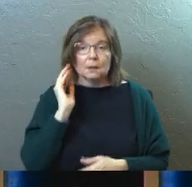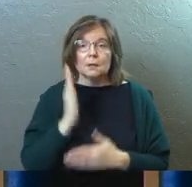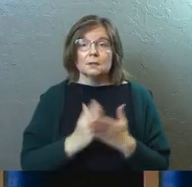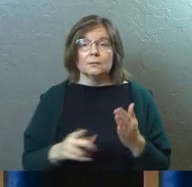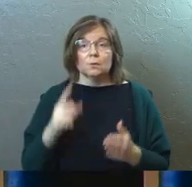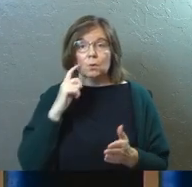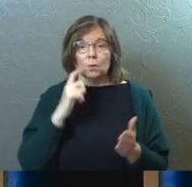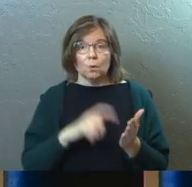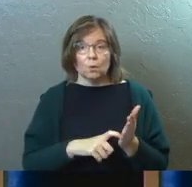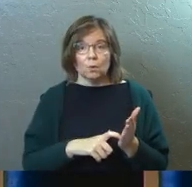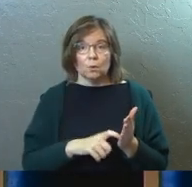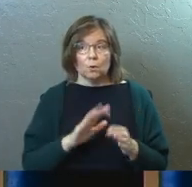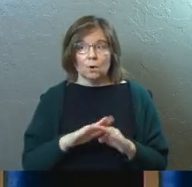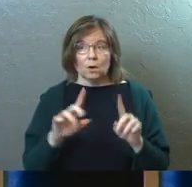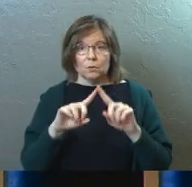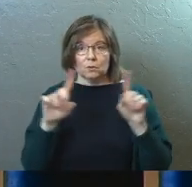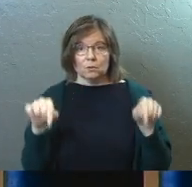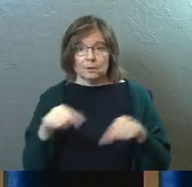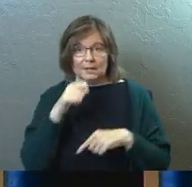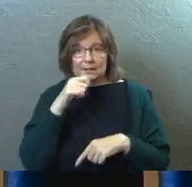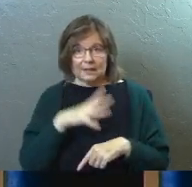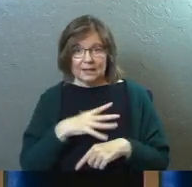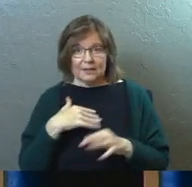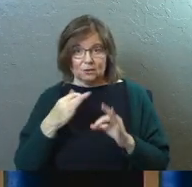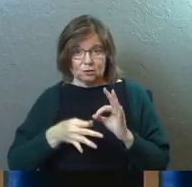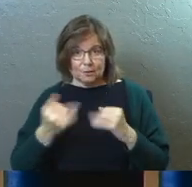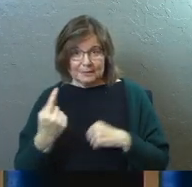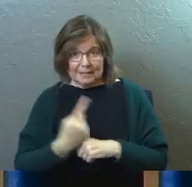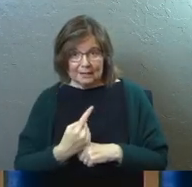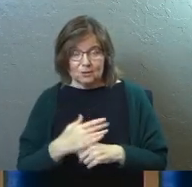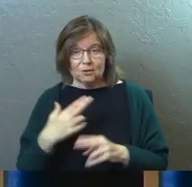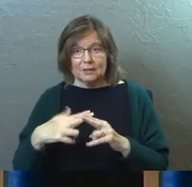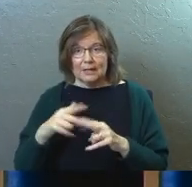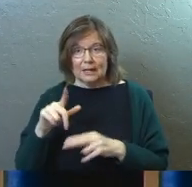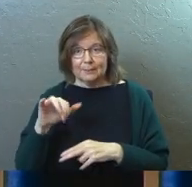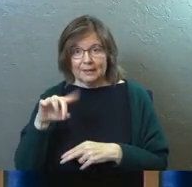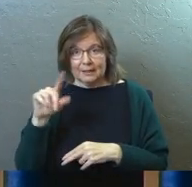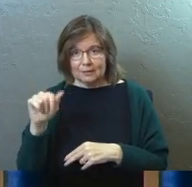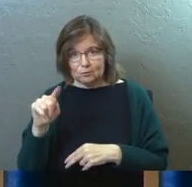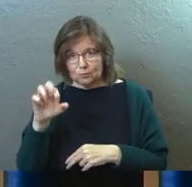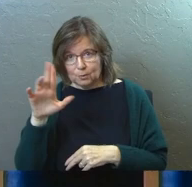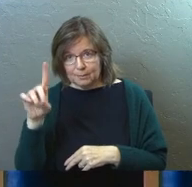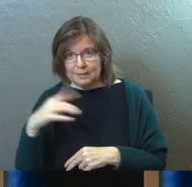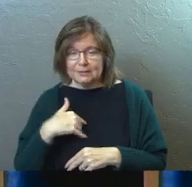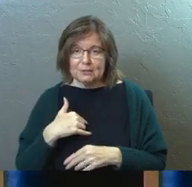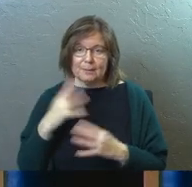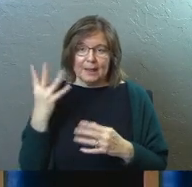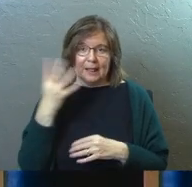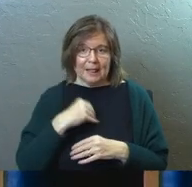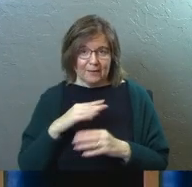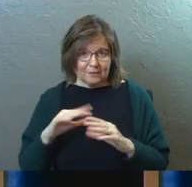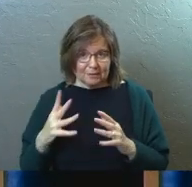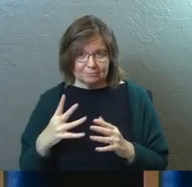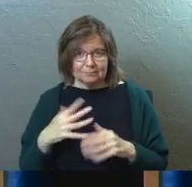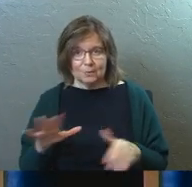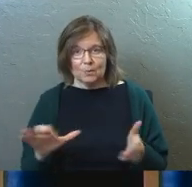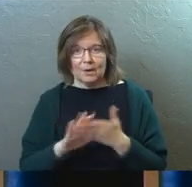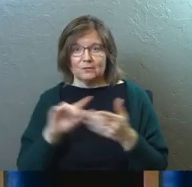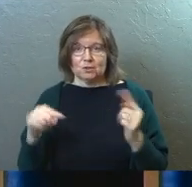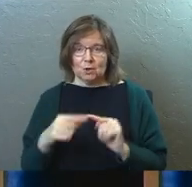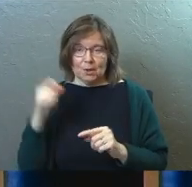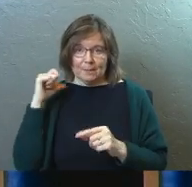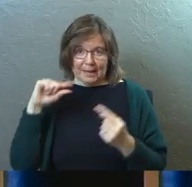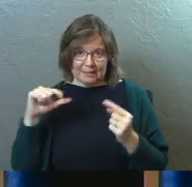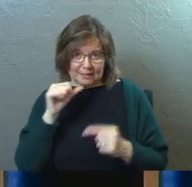Some of you have noticed on the screens there's a lady that is interpreting today. Her name is Linda Trueblood. She is my lovely wife, and she hurt her